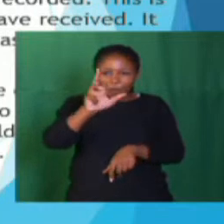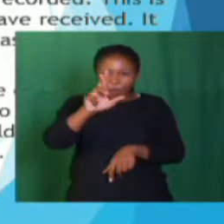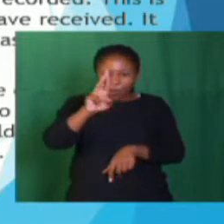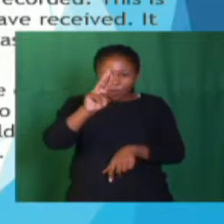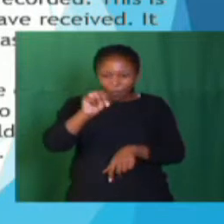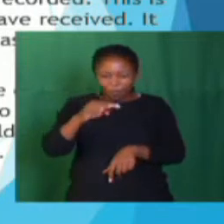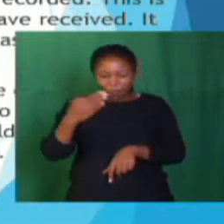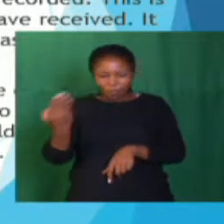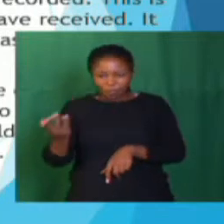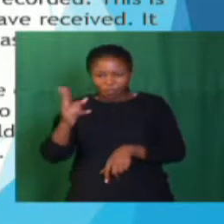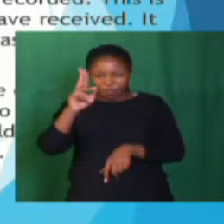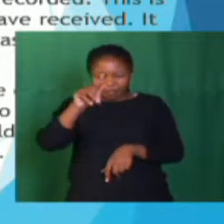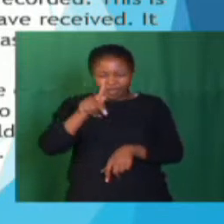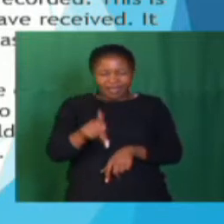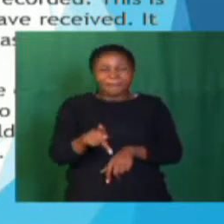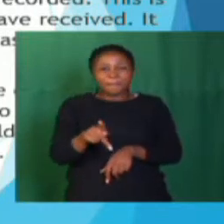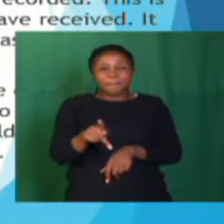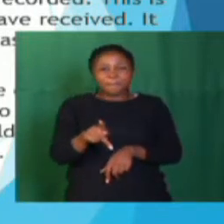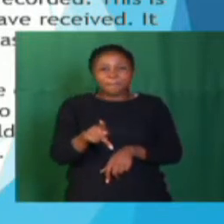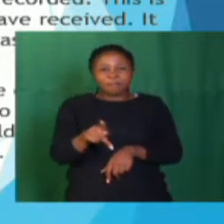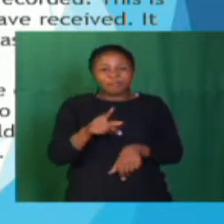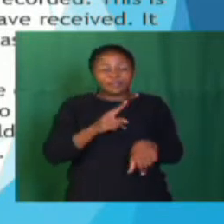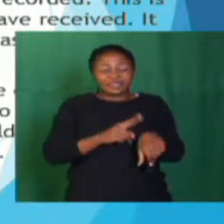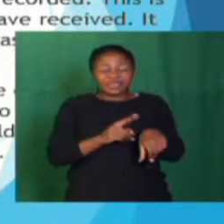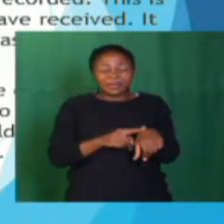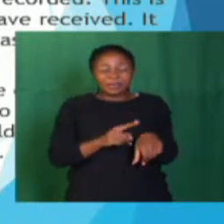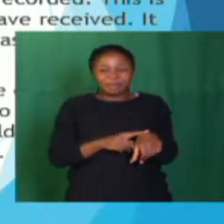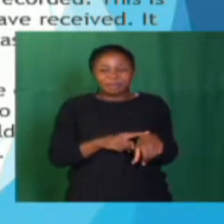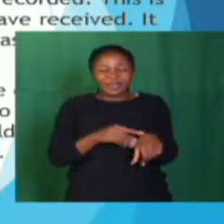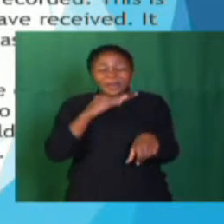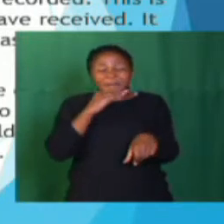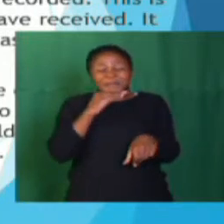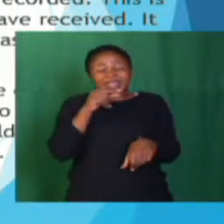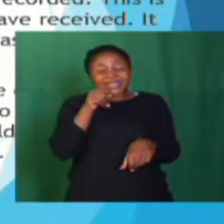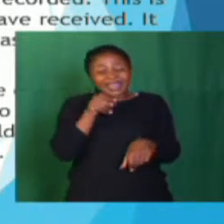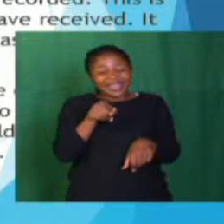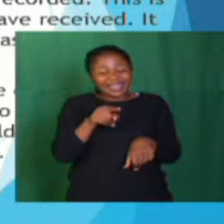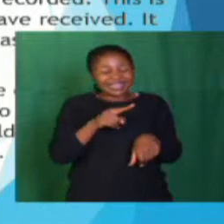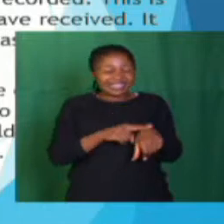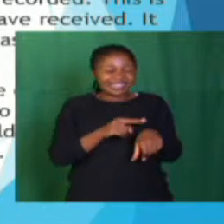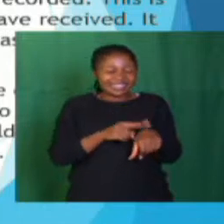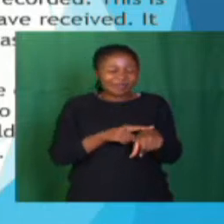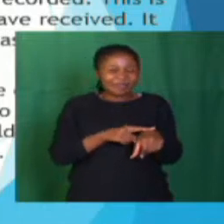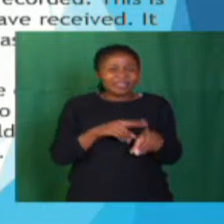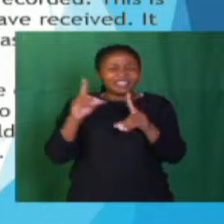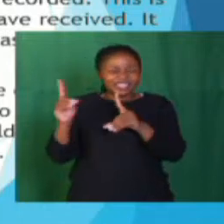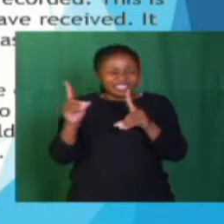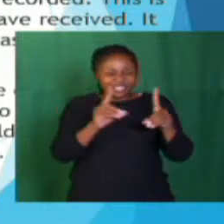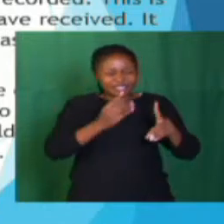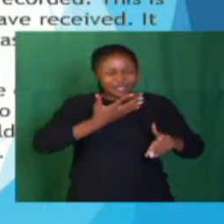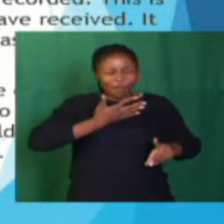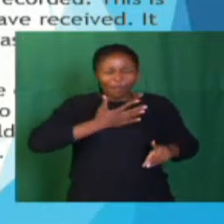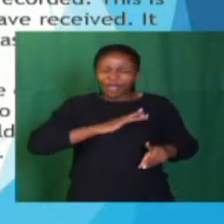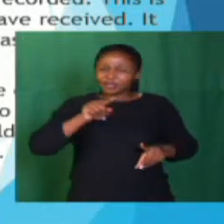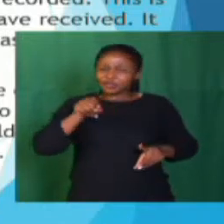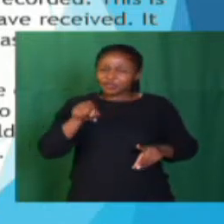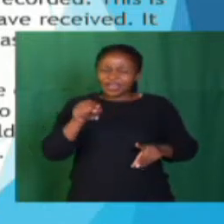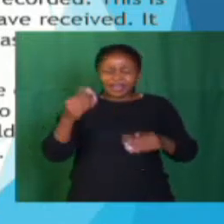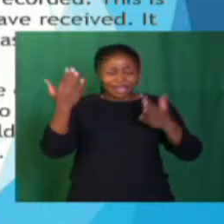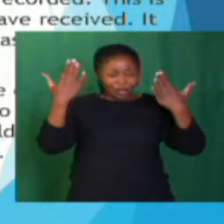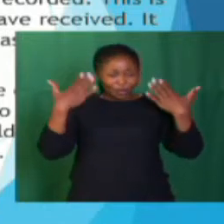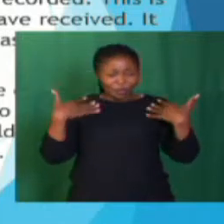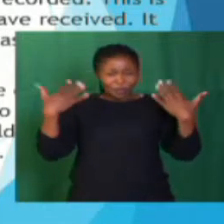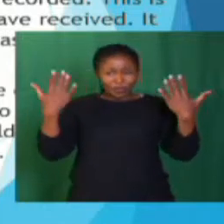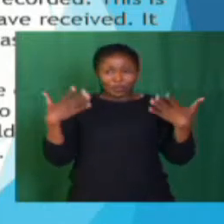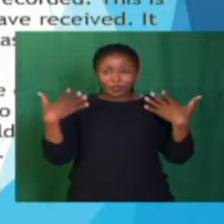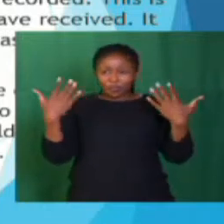the assessment where the teacher is actually going to be asking you questions for purposes of making you to relax. I do not know, sometimes